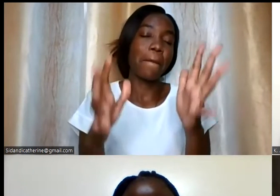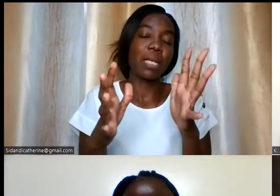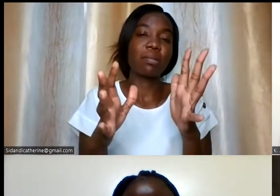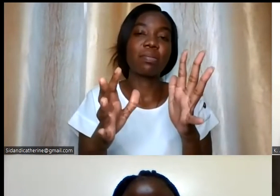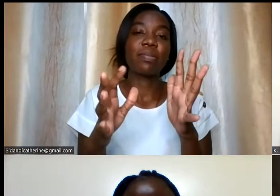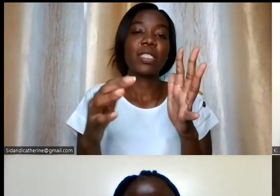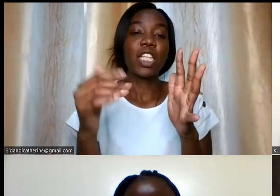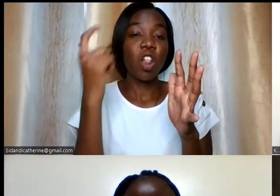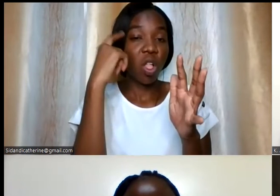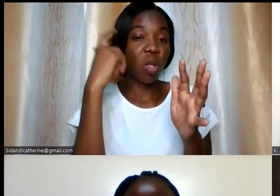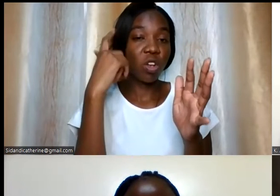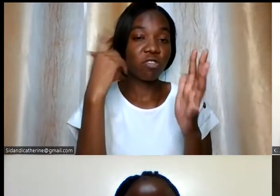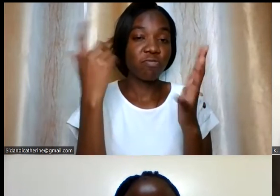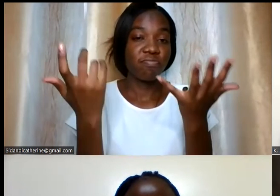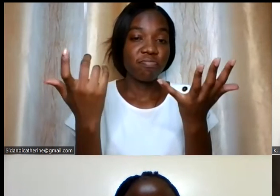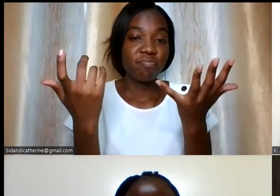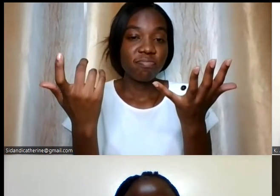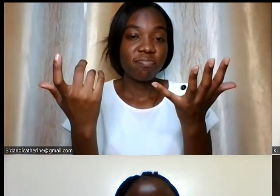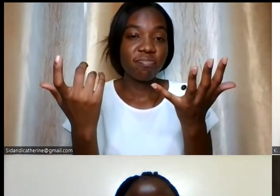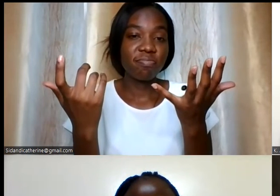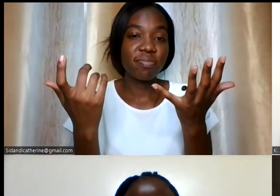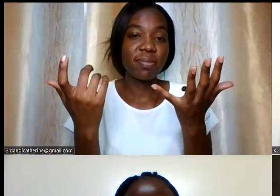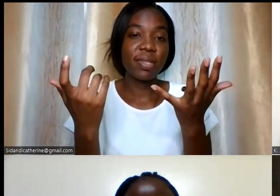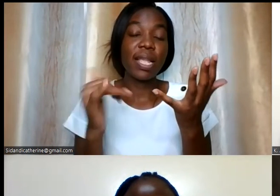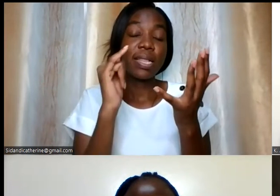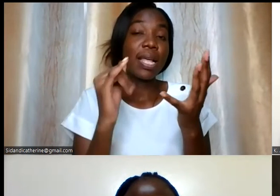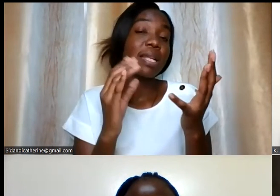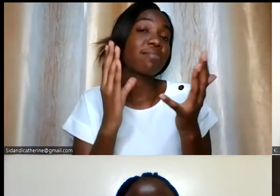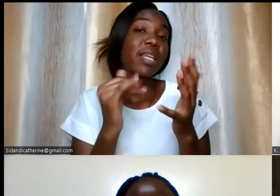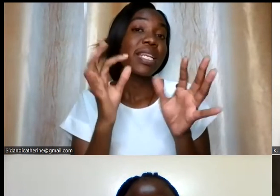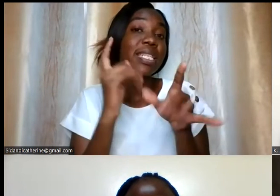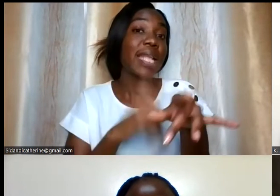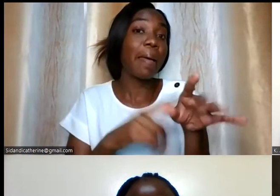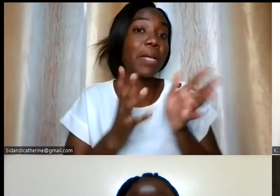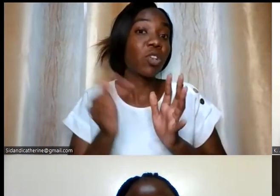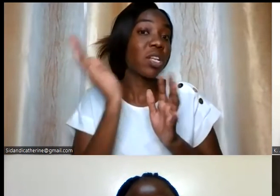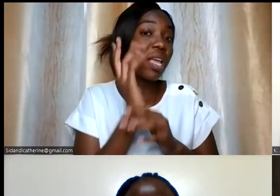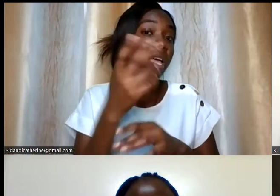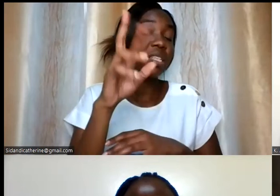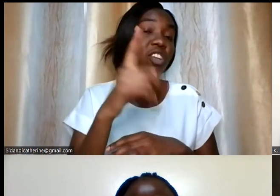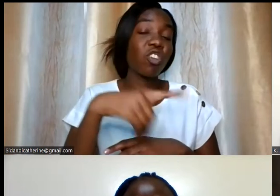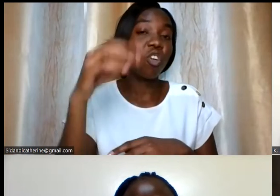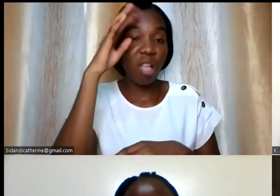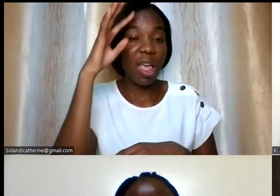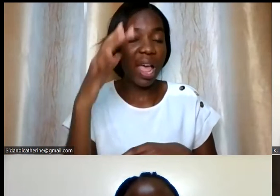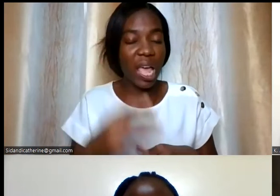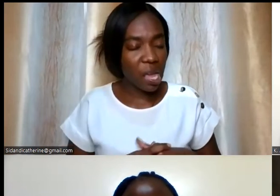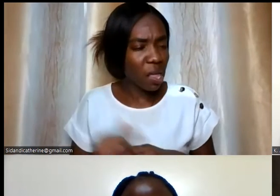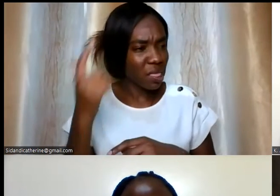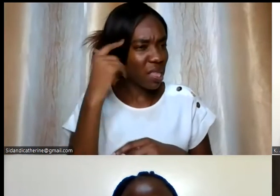therapy. When people hear that the HR is going for therapy, they think the HR has lost their mind.